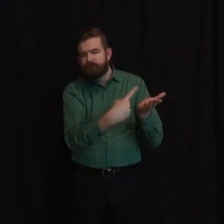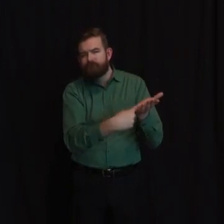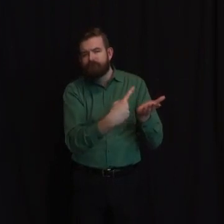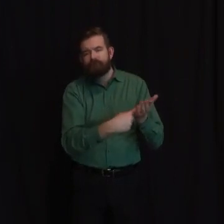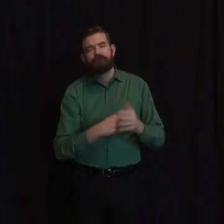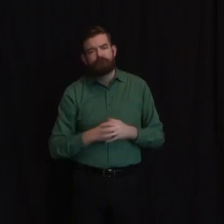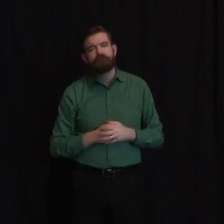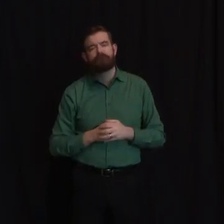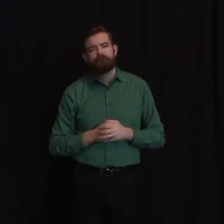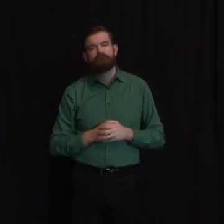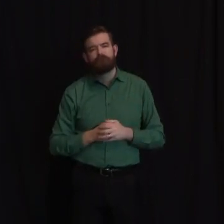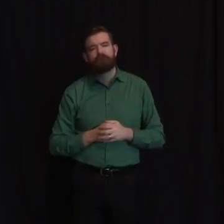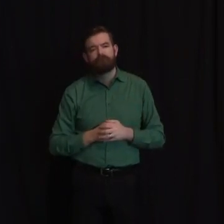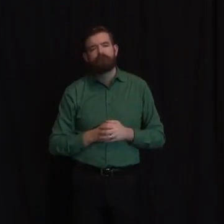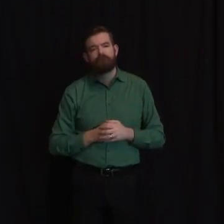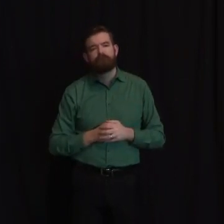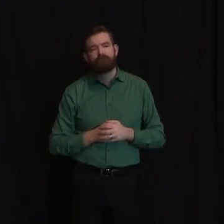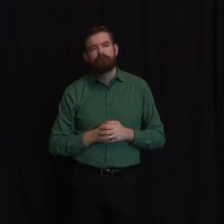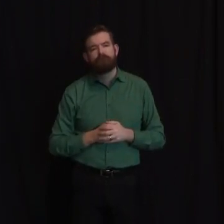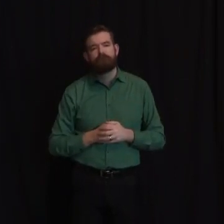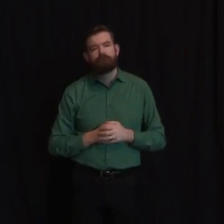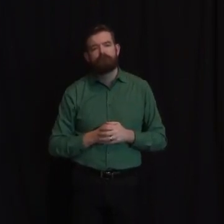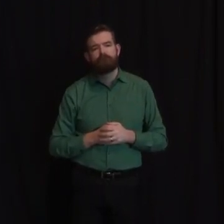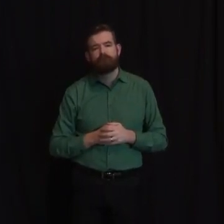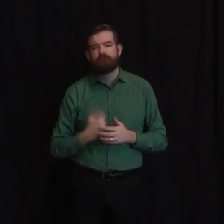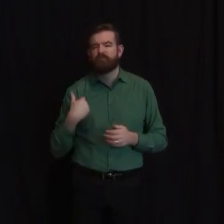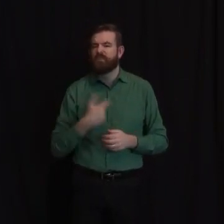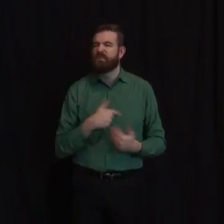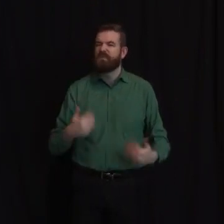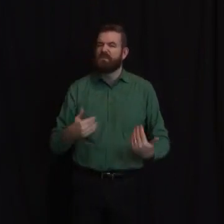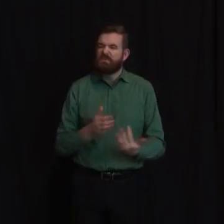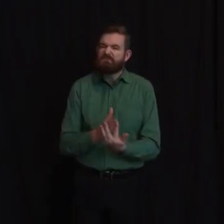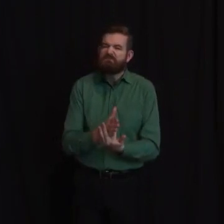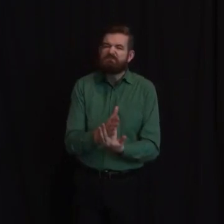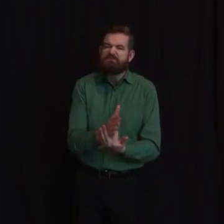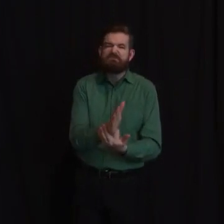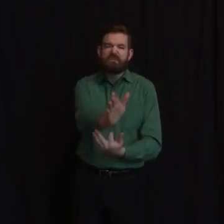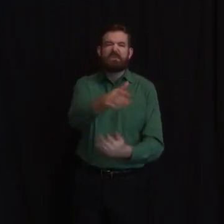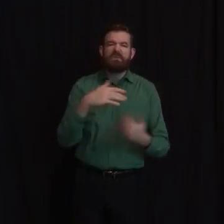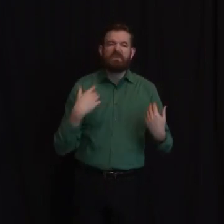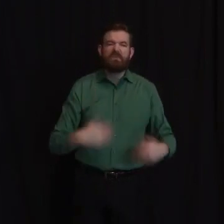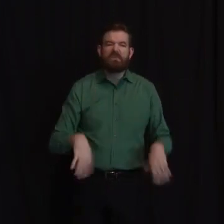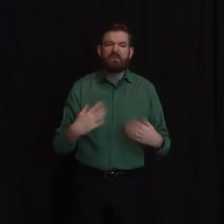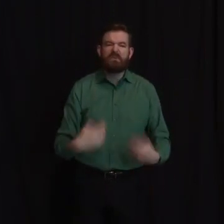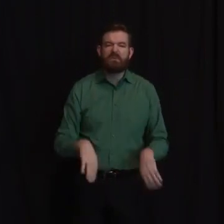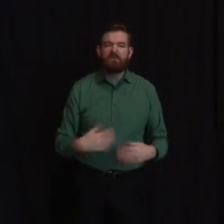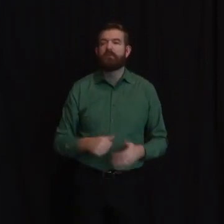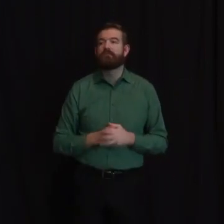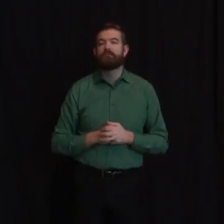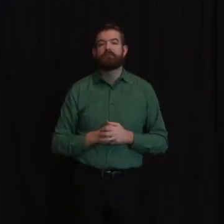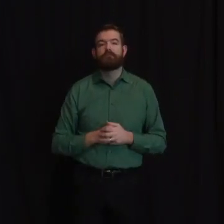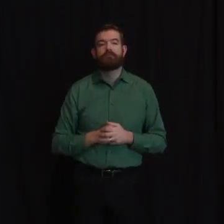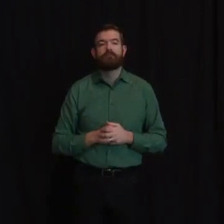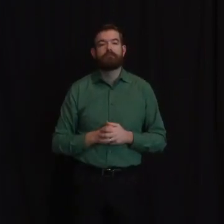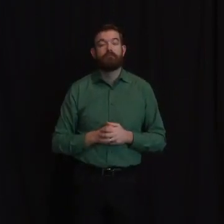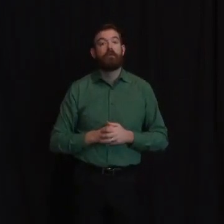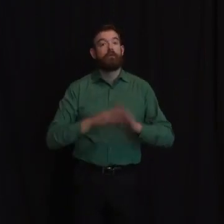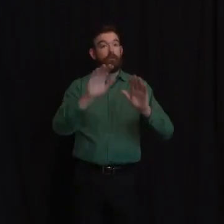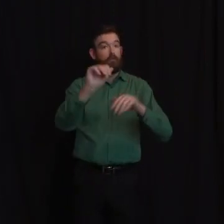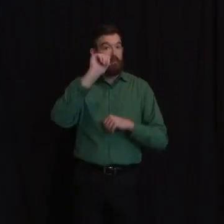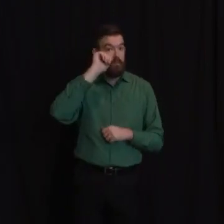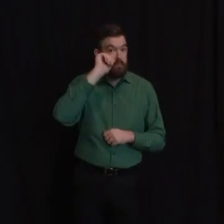world of hurt. Let there be no doubt about it. I'm going to go right to left. Let me say before we start, Matt's got the mic today. Tomorrow, again, unless you hear from Mahan